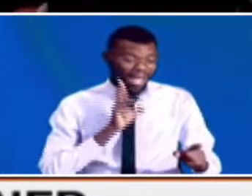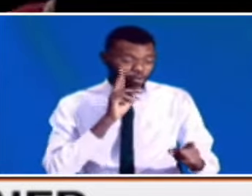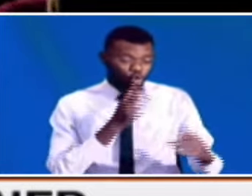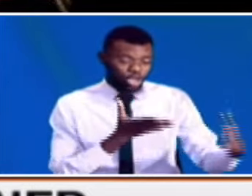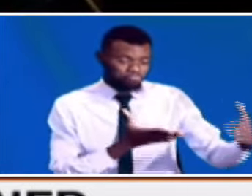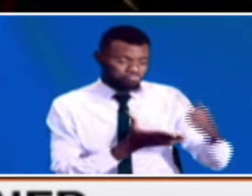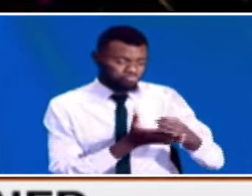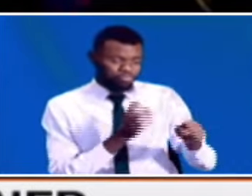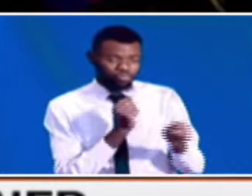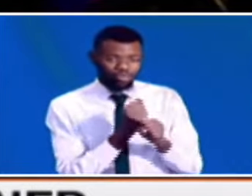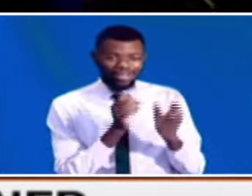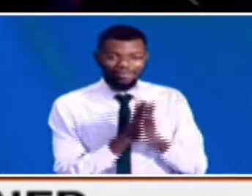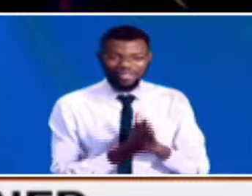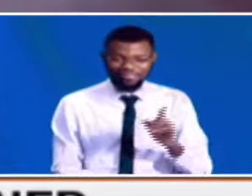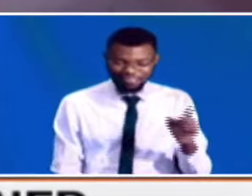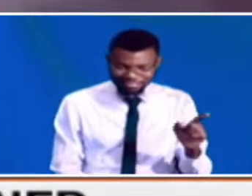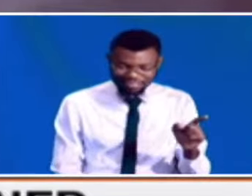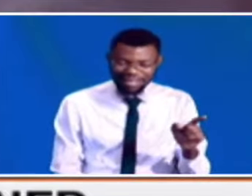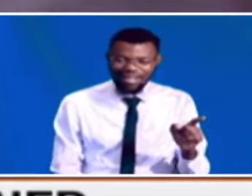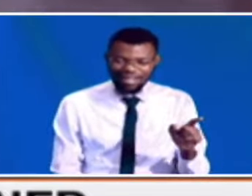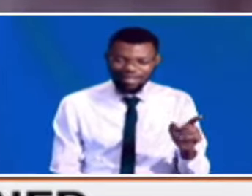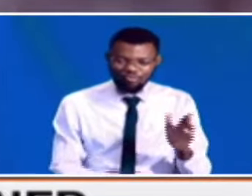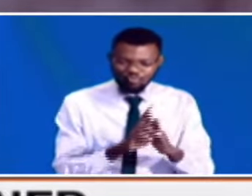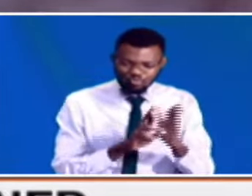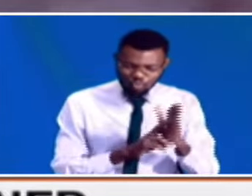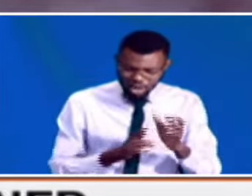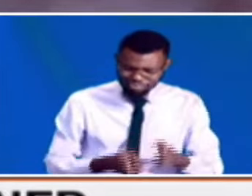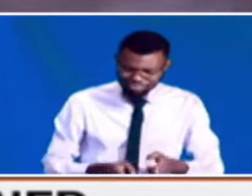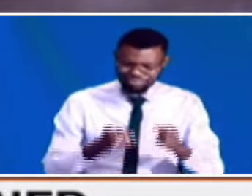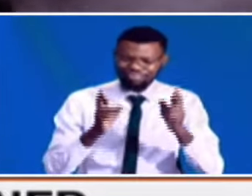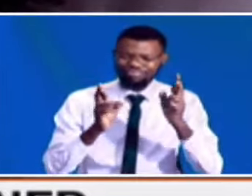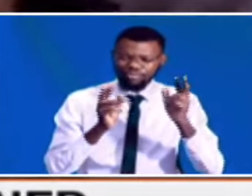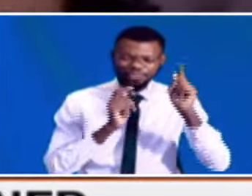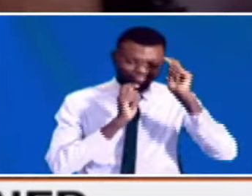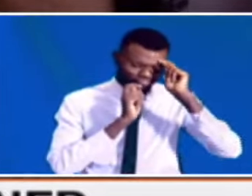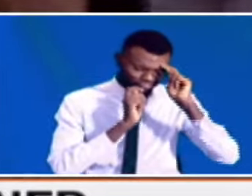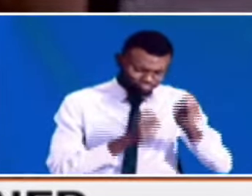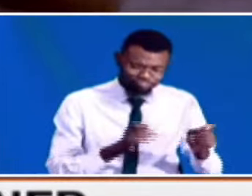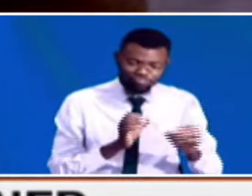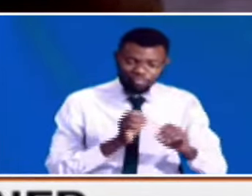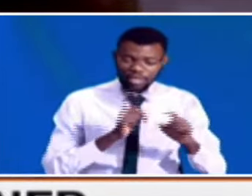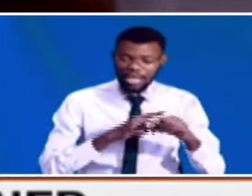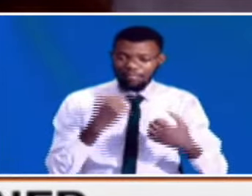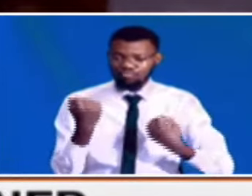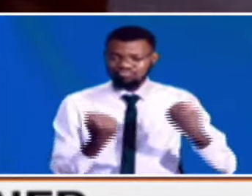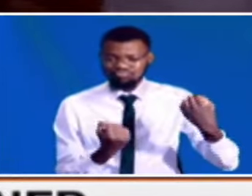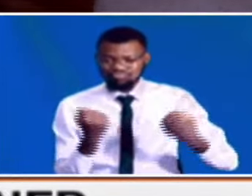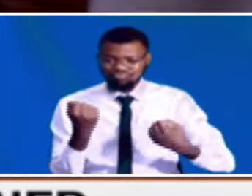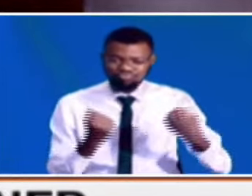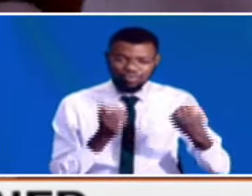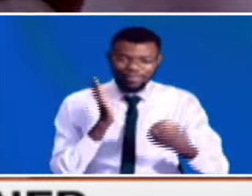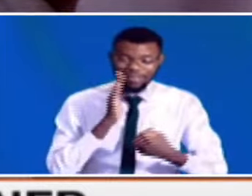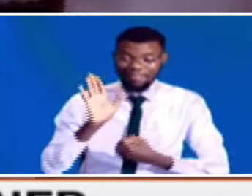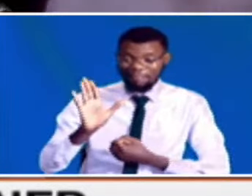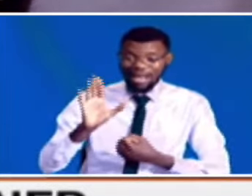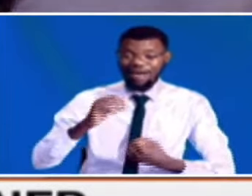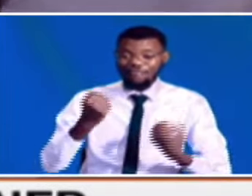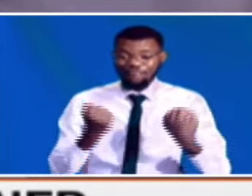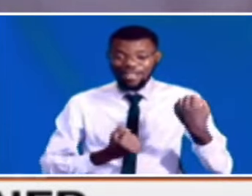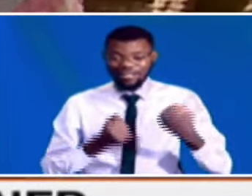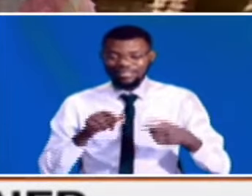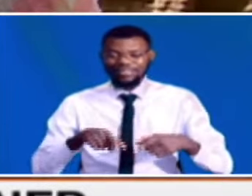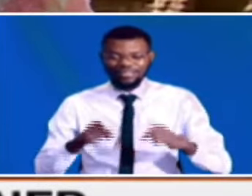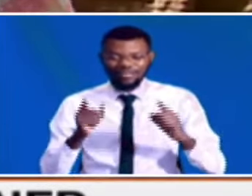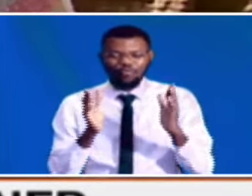uncle, allegedly flaunted traffic regulations while driving his mother's car at the Mirema Drive where he had ventured out with